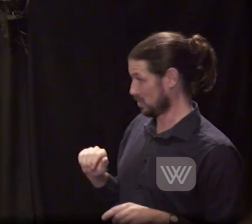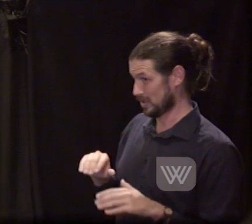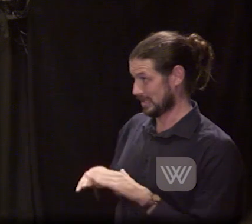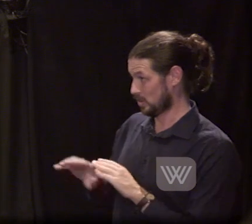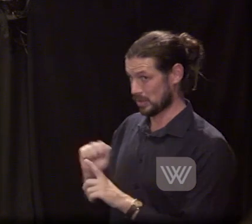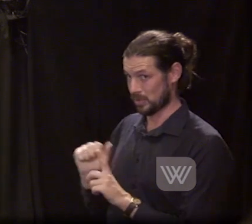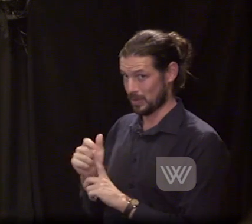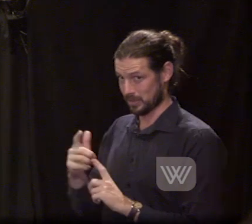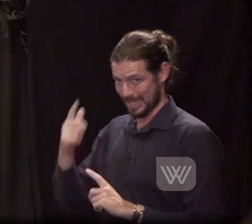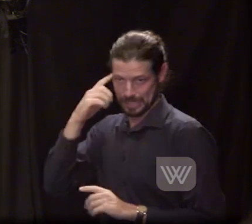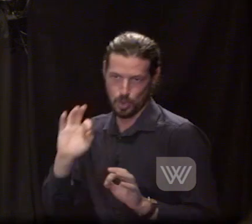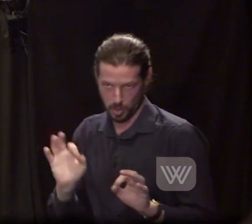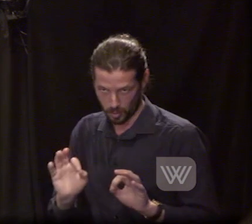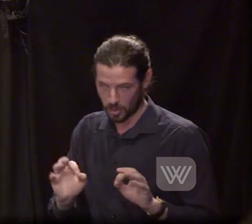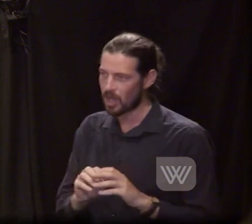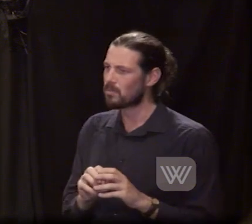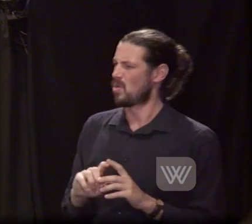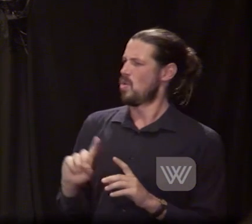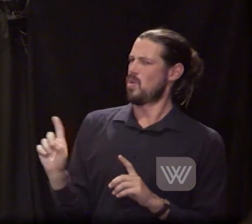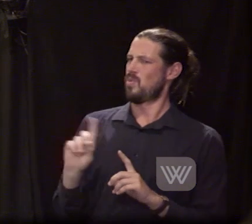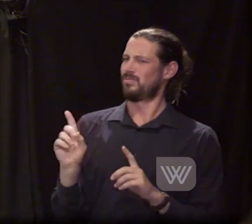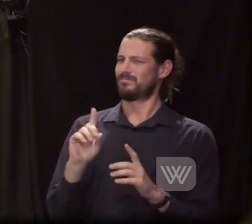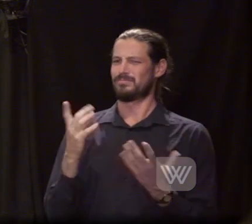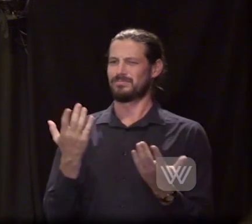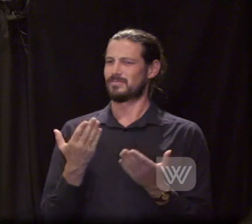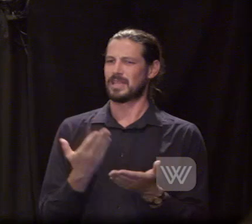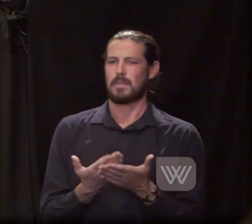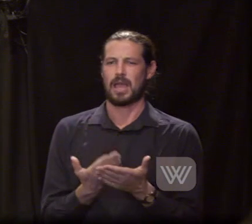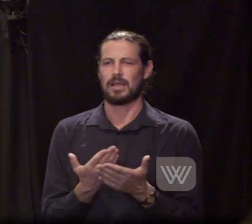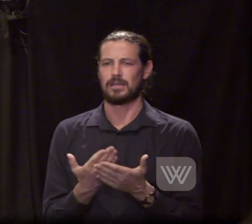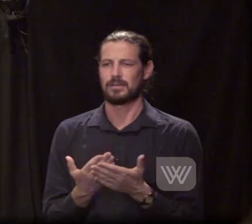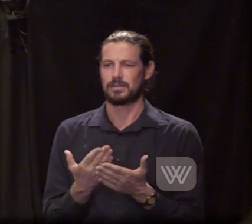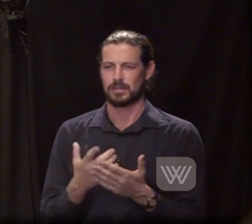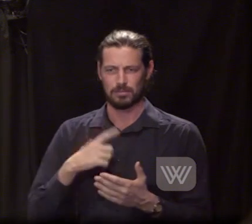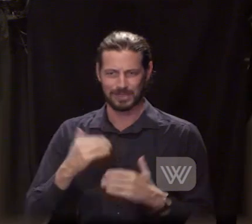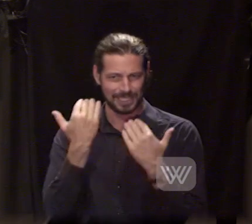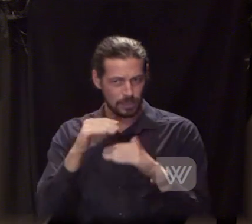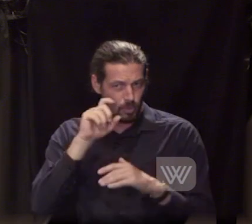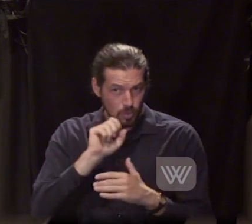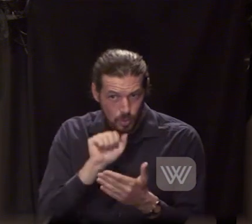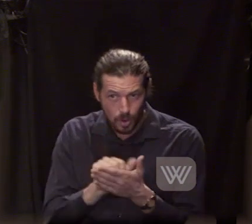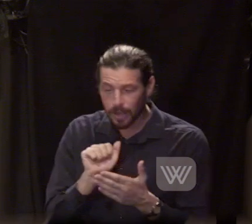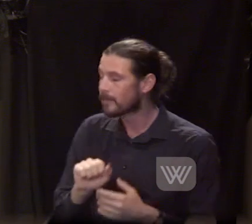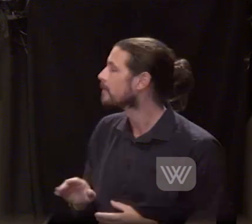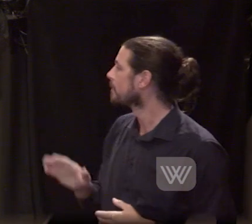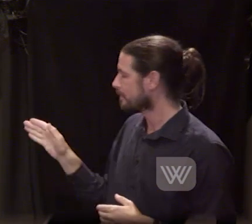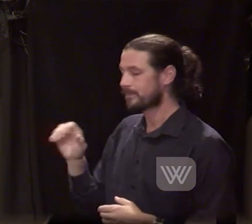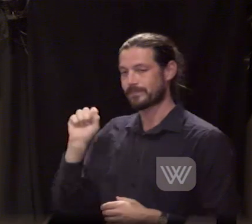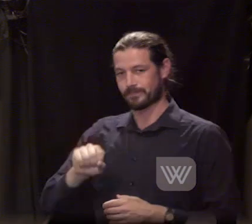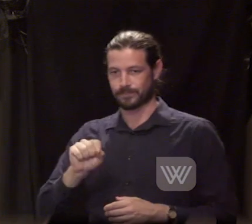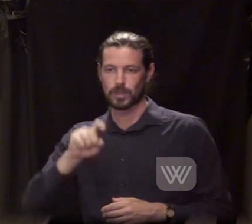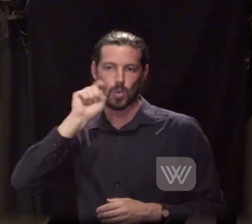had. But what were the demands? I think you were limited in terms of water, at least. We were limited to water.